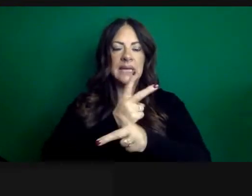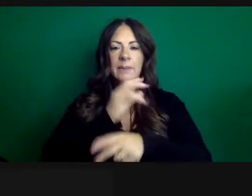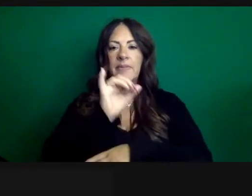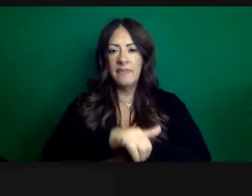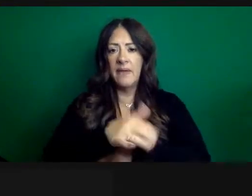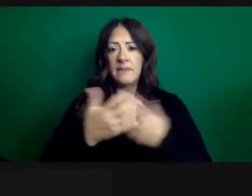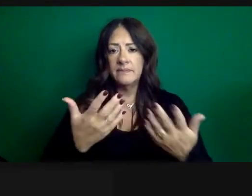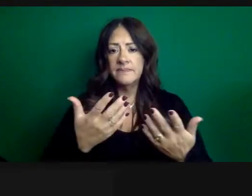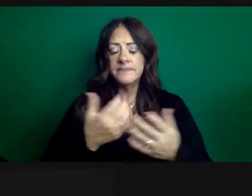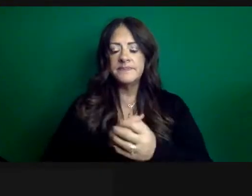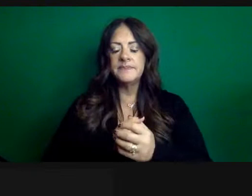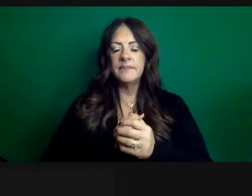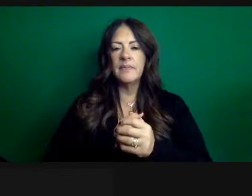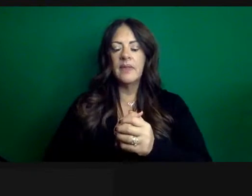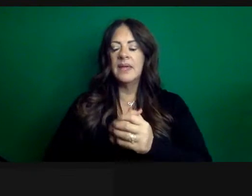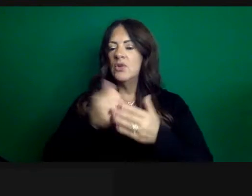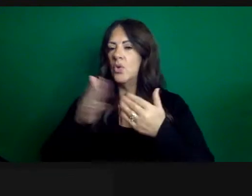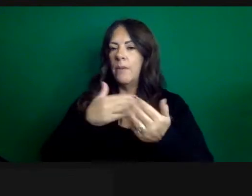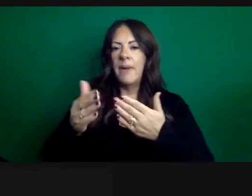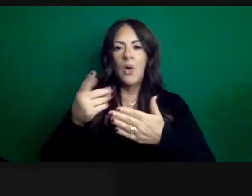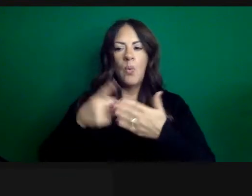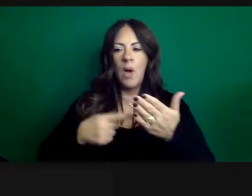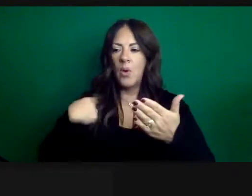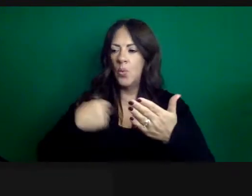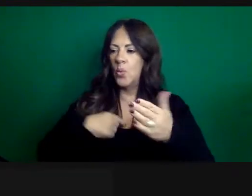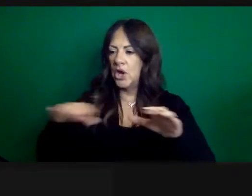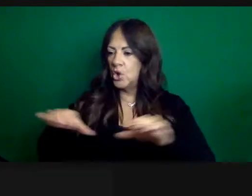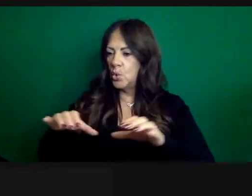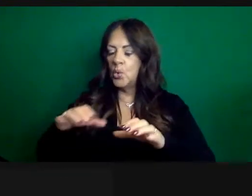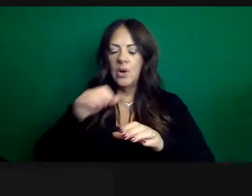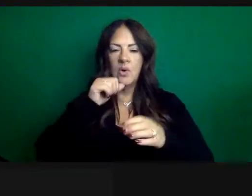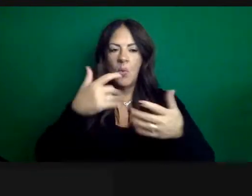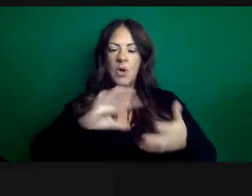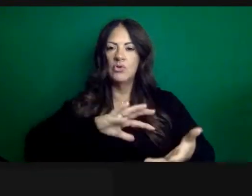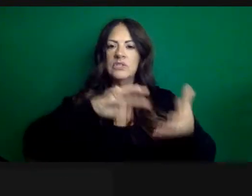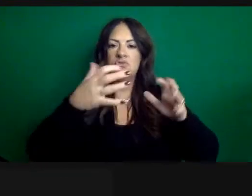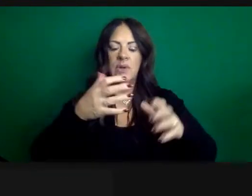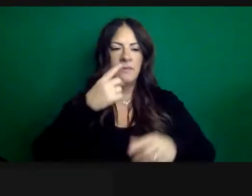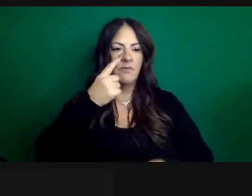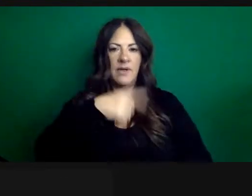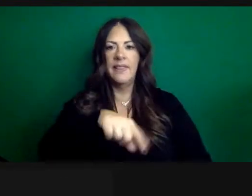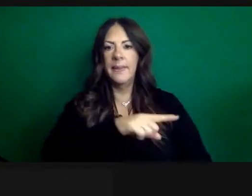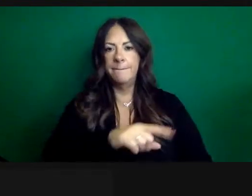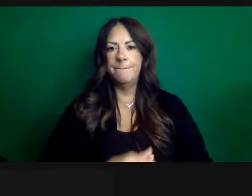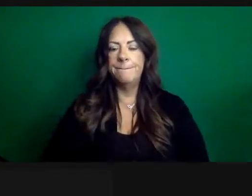and these augmentations don't disrupt that in any way.